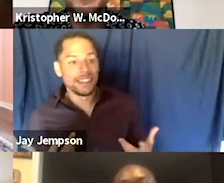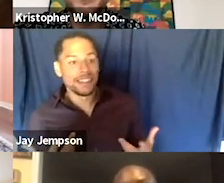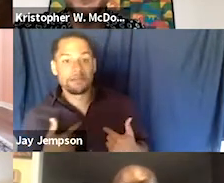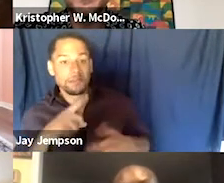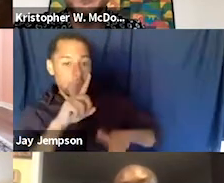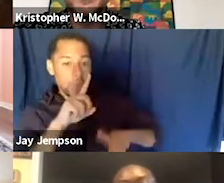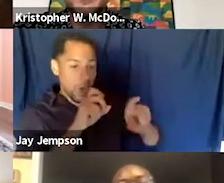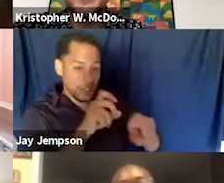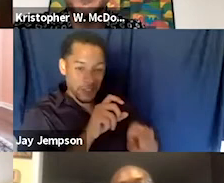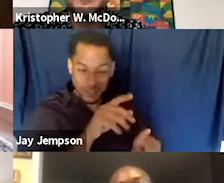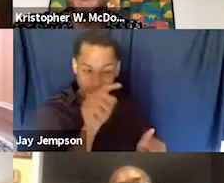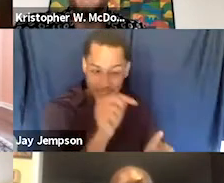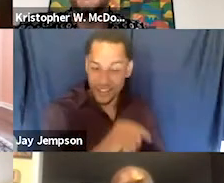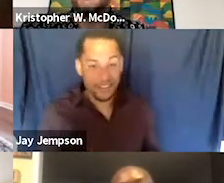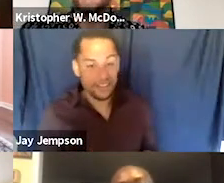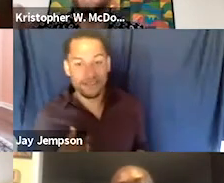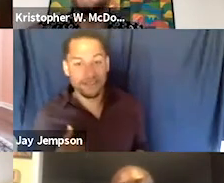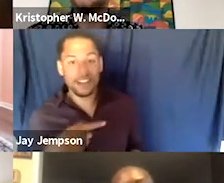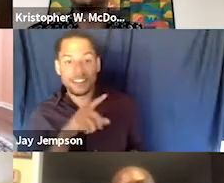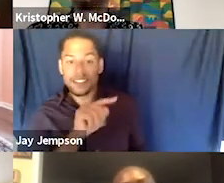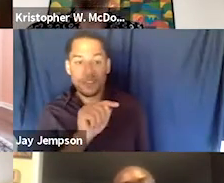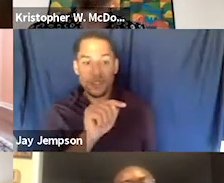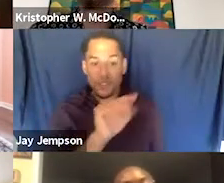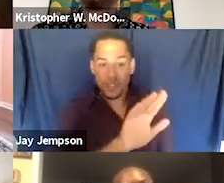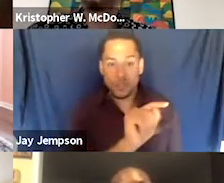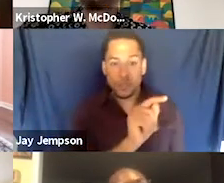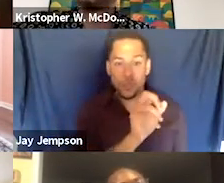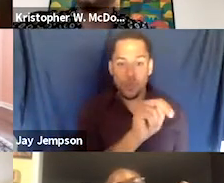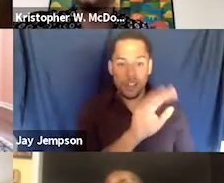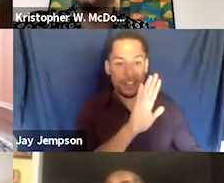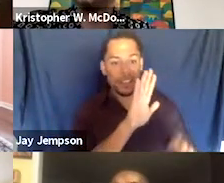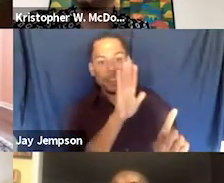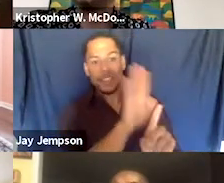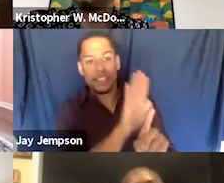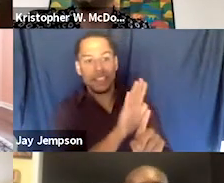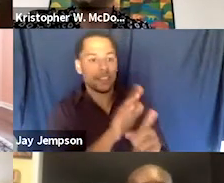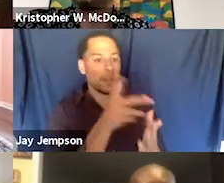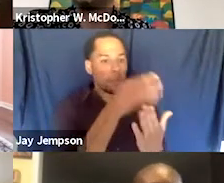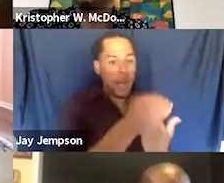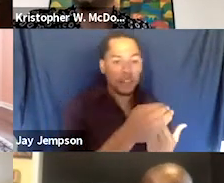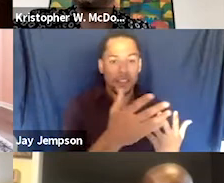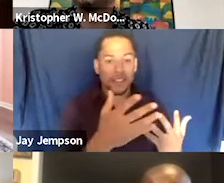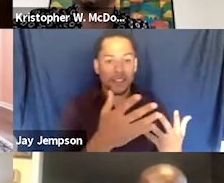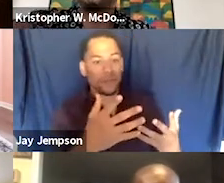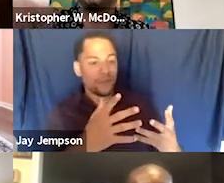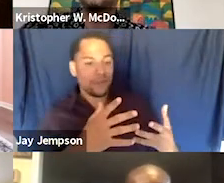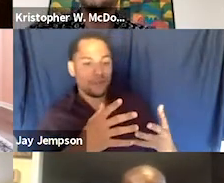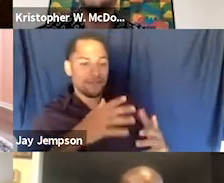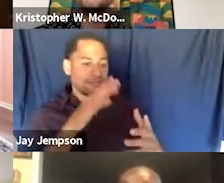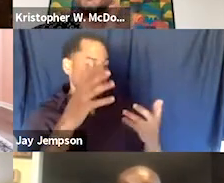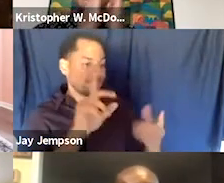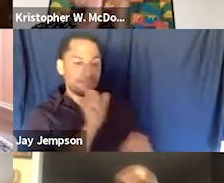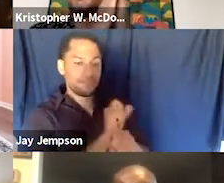Denise asks me to. This is Toran's project and Toran's baby, so this is all him. I love it. Thank you.